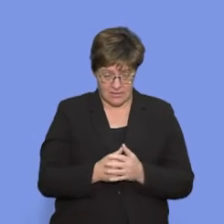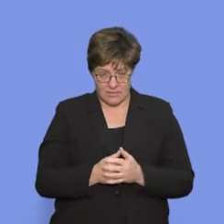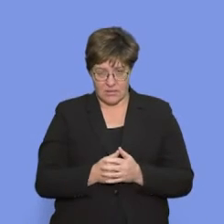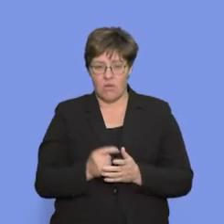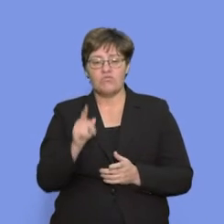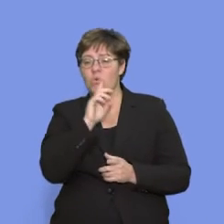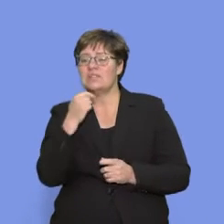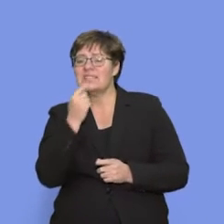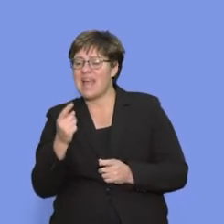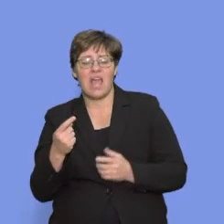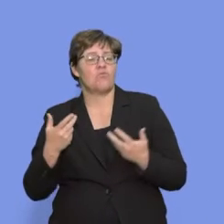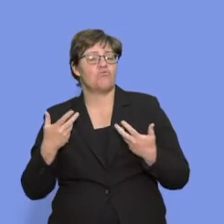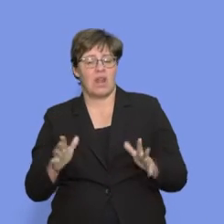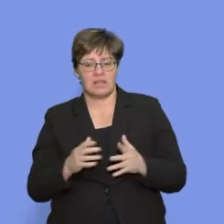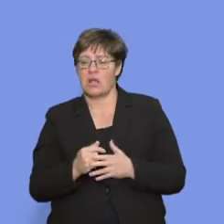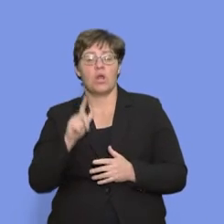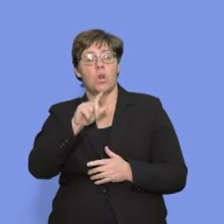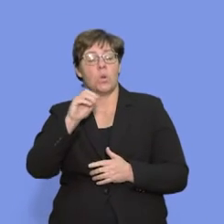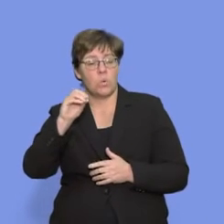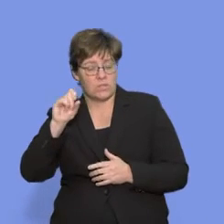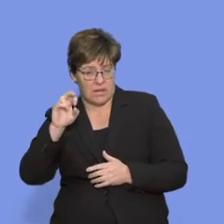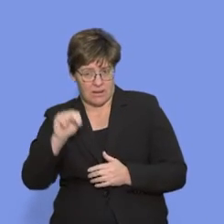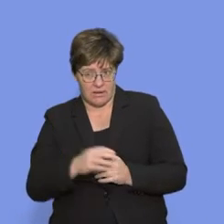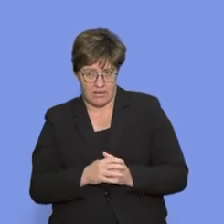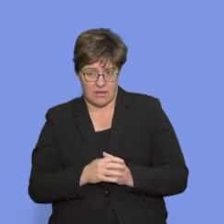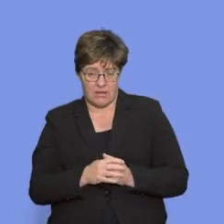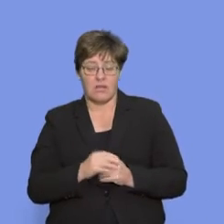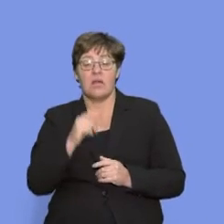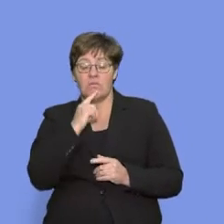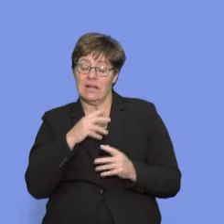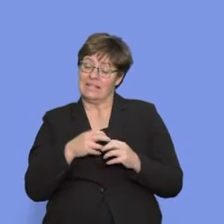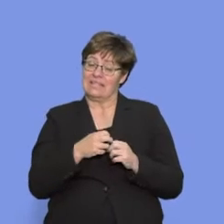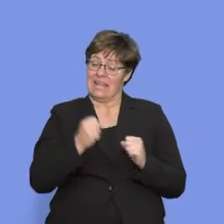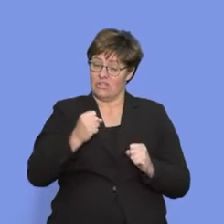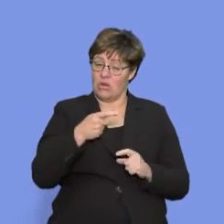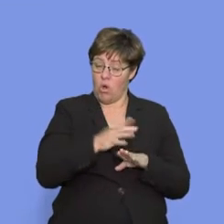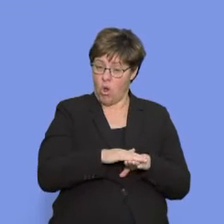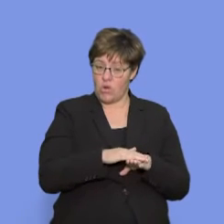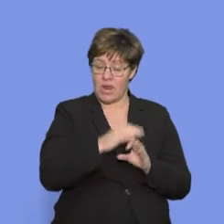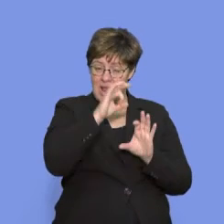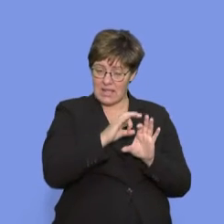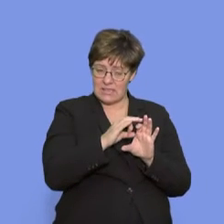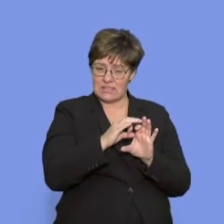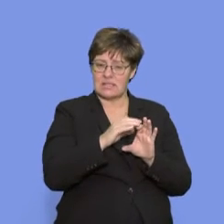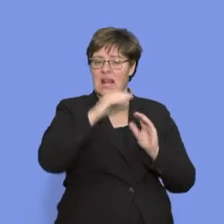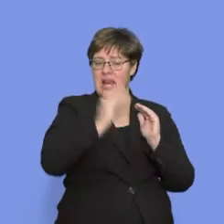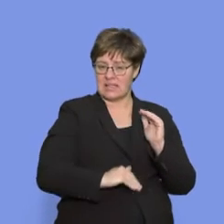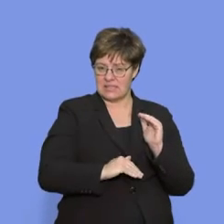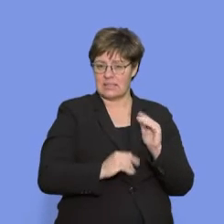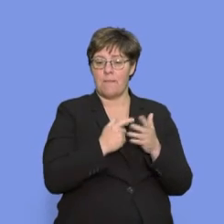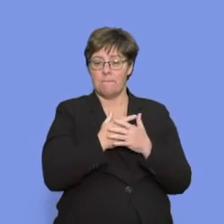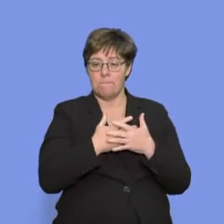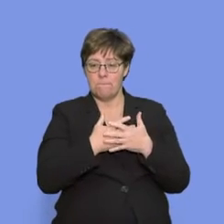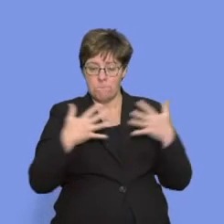say relax, it's not a muscle. Tension on the lens decreases, it becomes more convex,